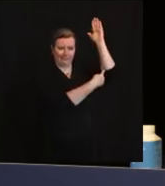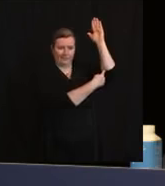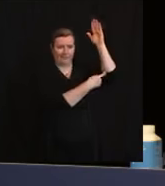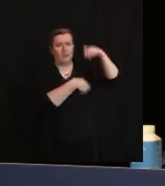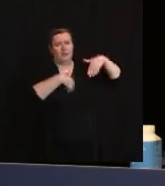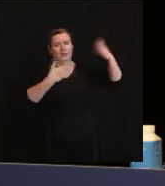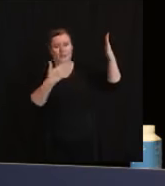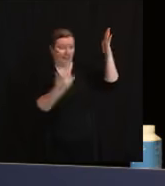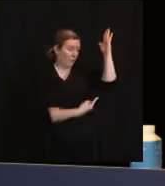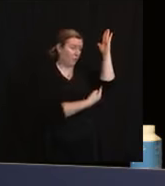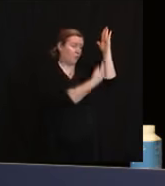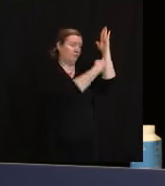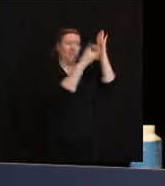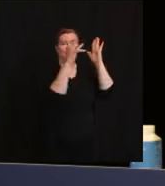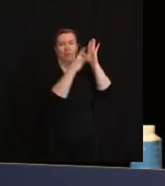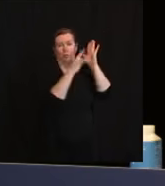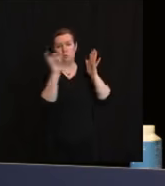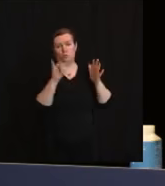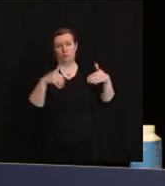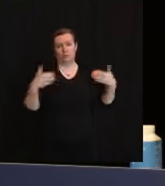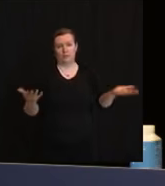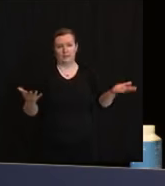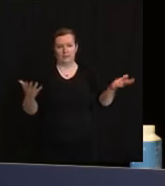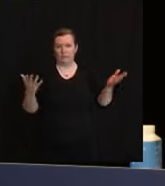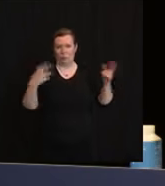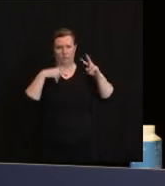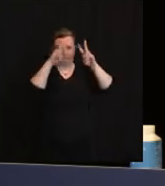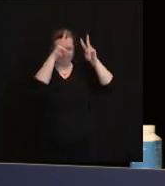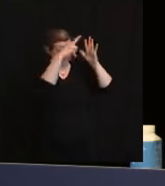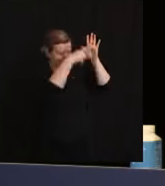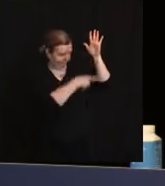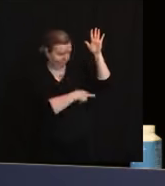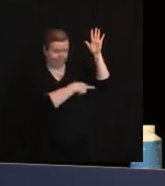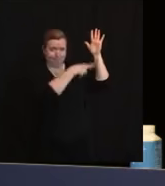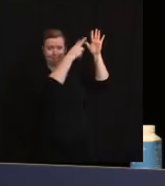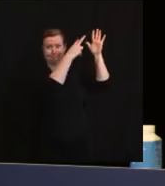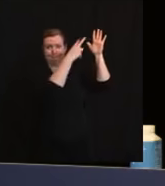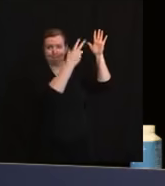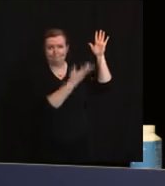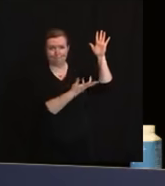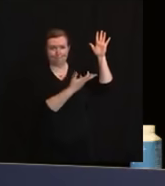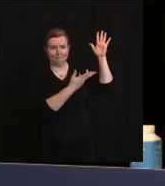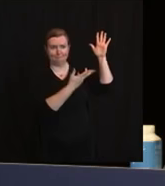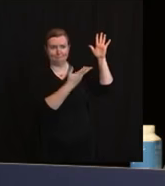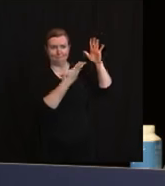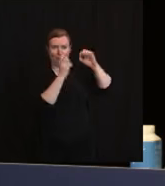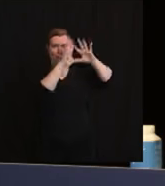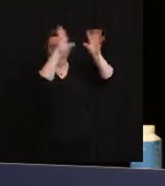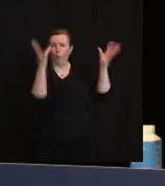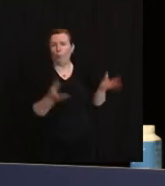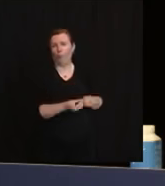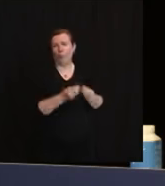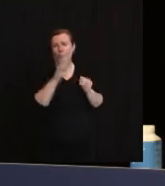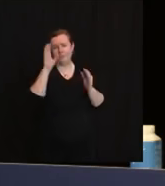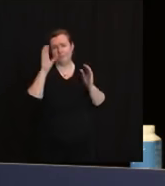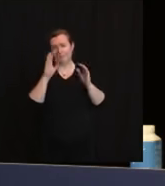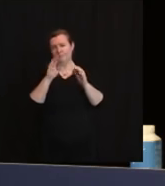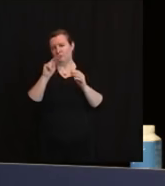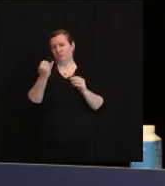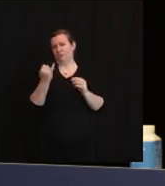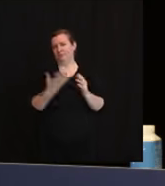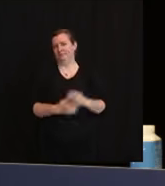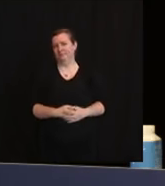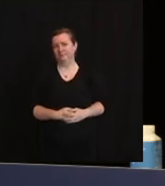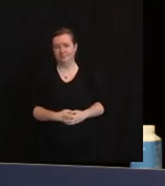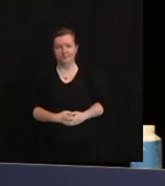areas. So, we have to kind of look at the entire picture of the cases. We also have to look, also move away from